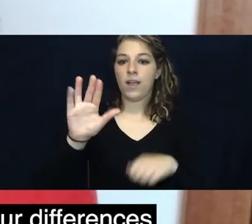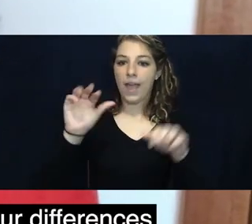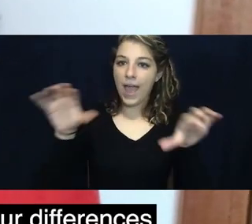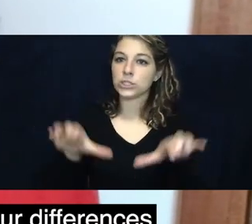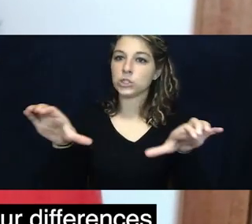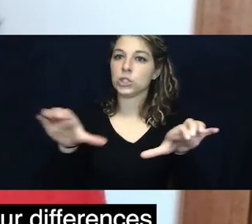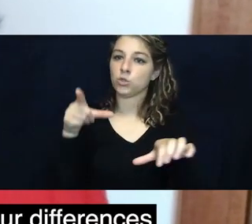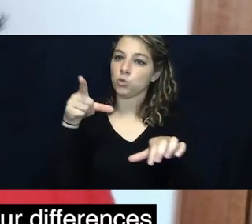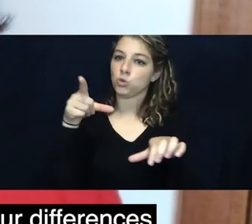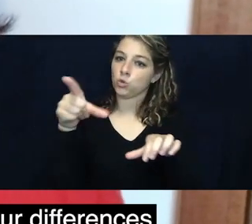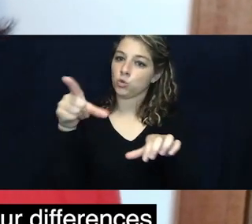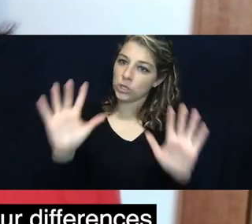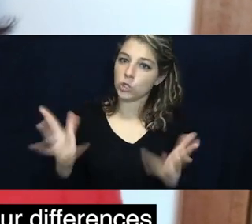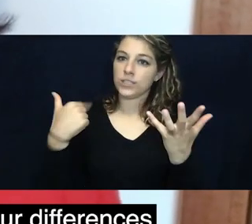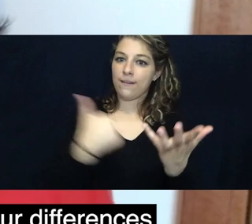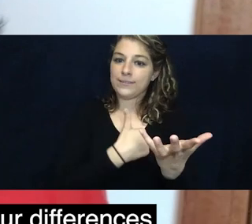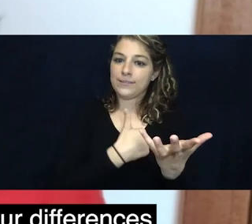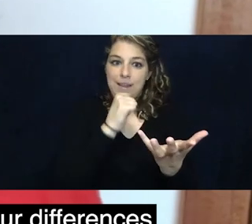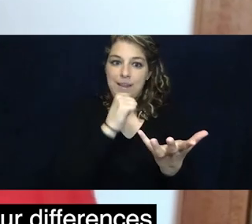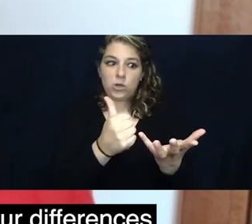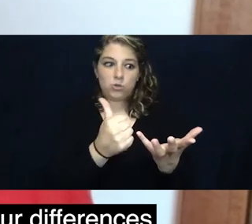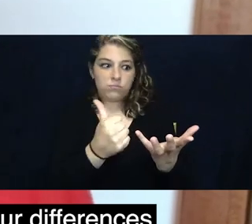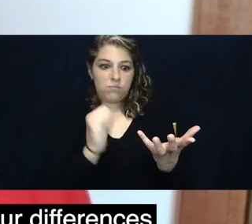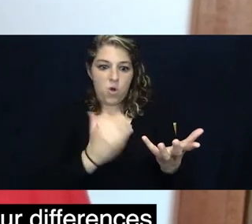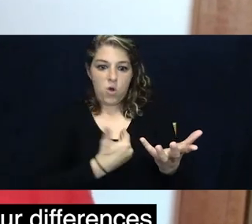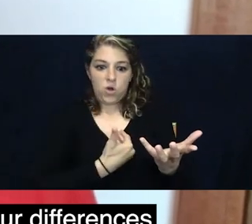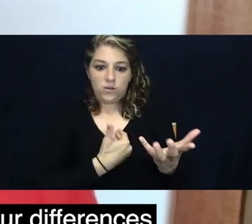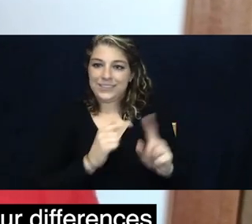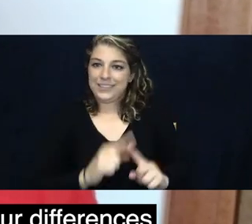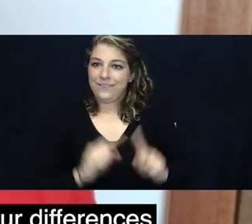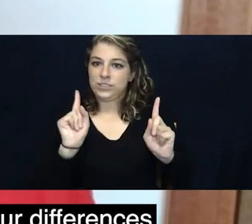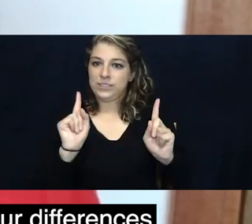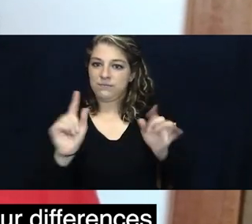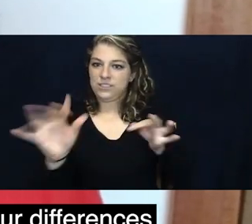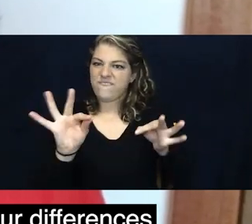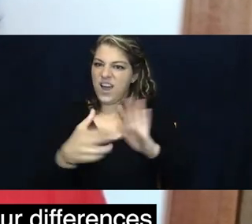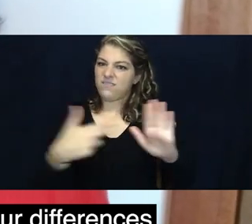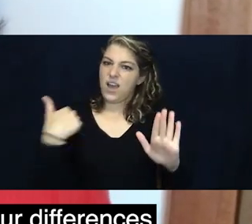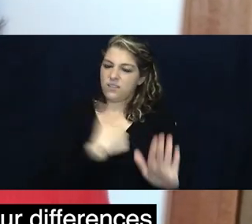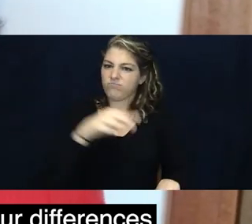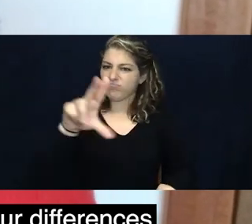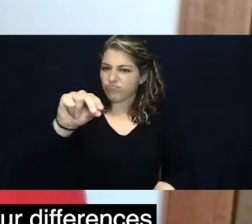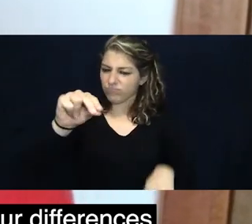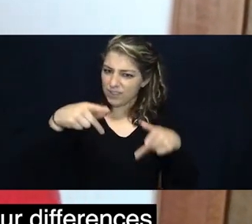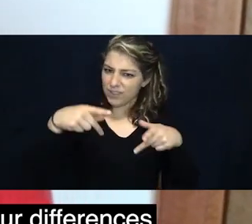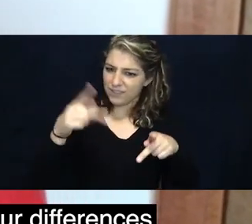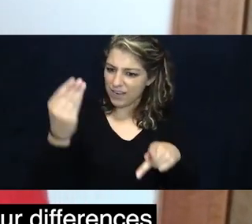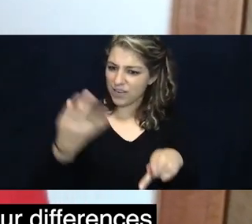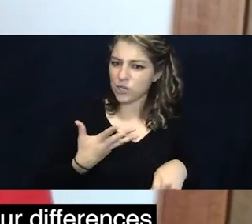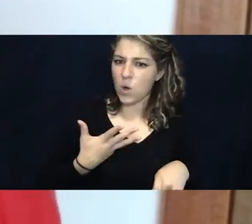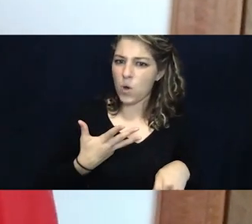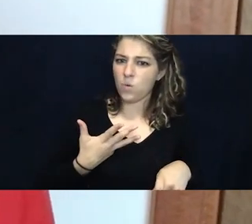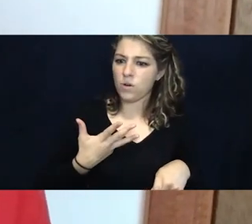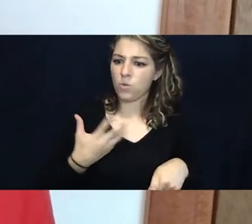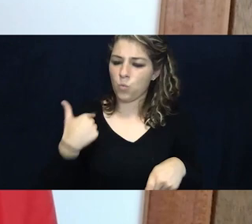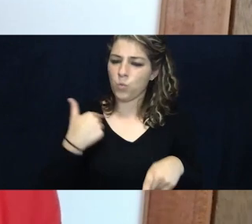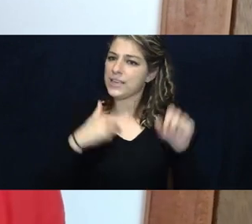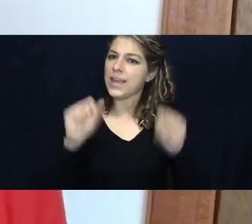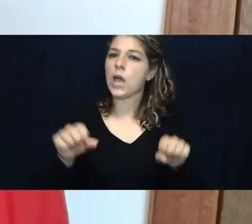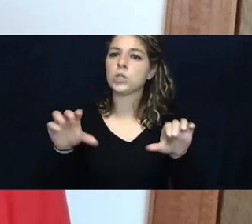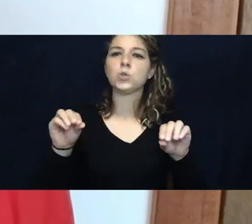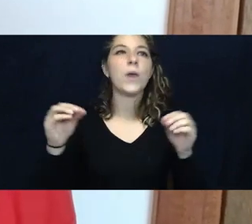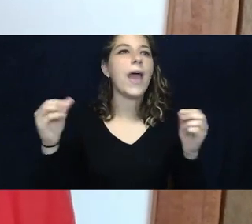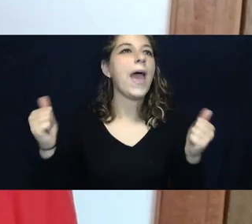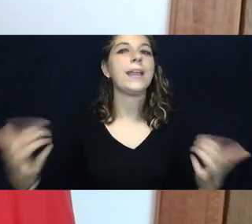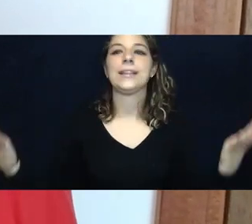your actions, you have encouraged us not to let our differences define us and to let us know that